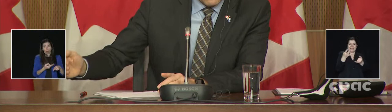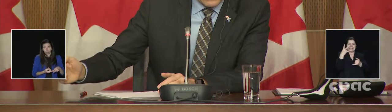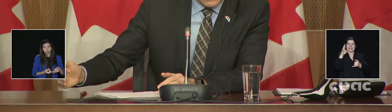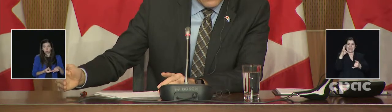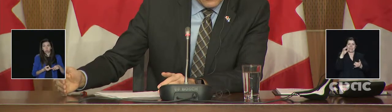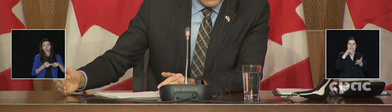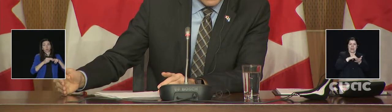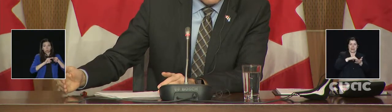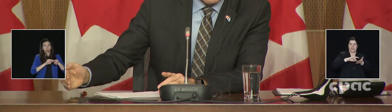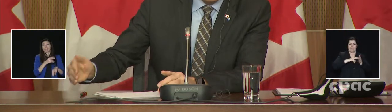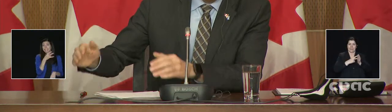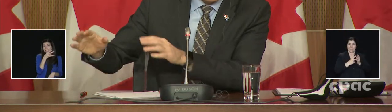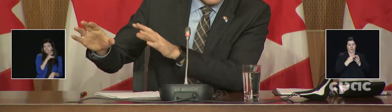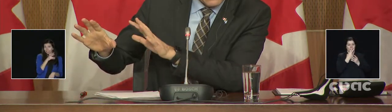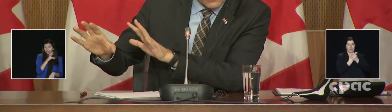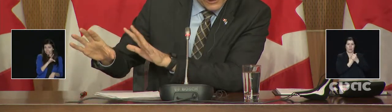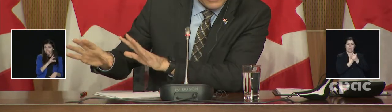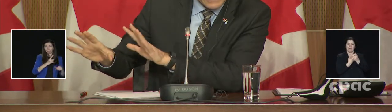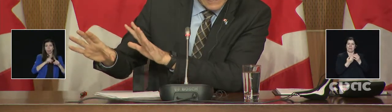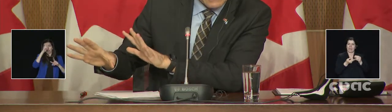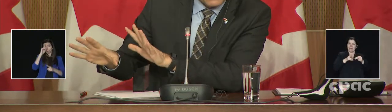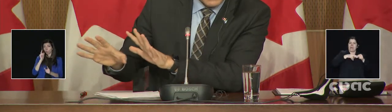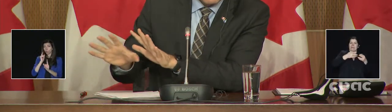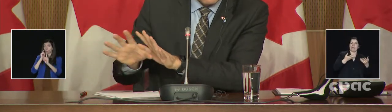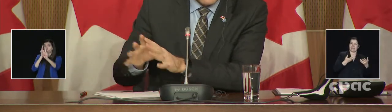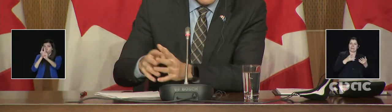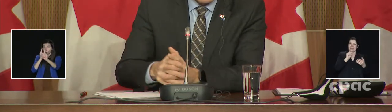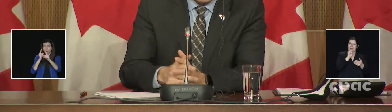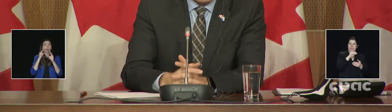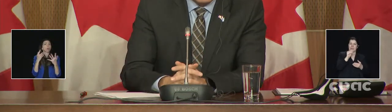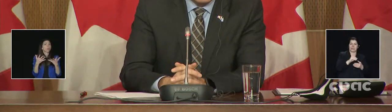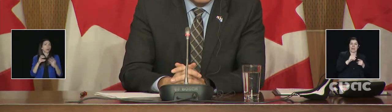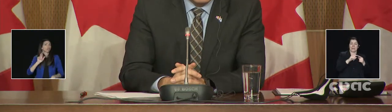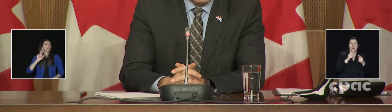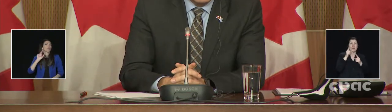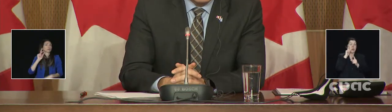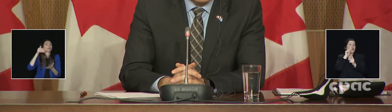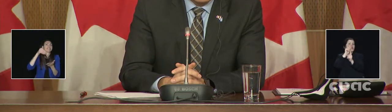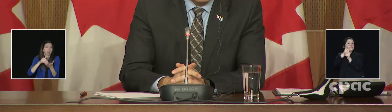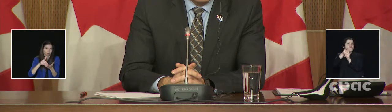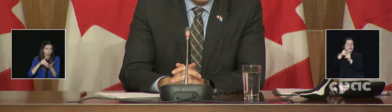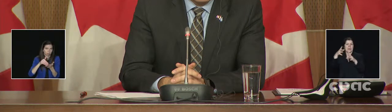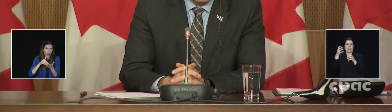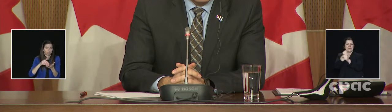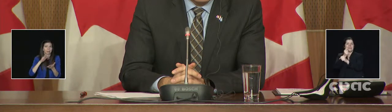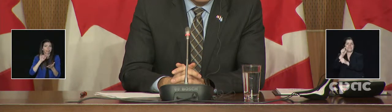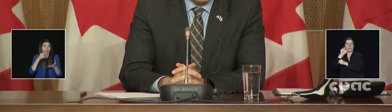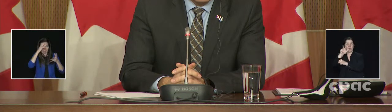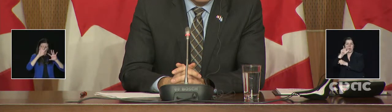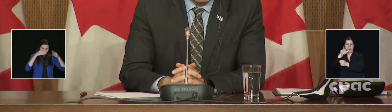to 23,000. That's for just air travel test.